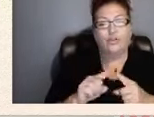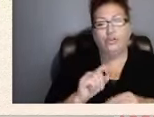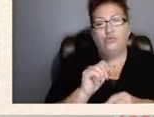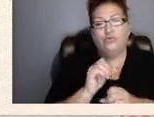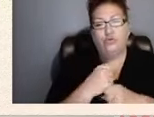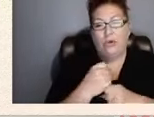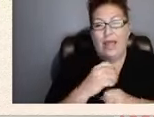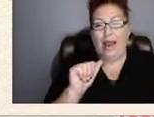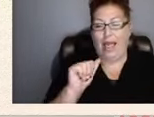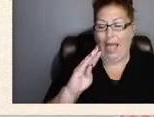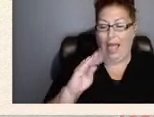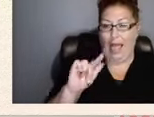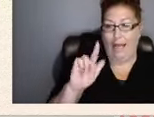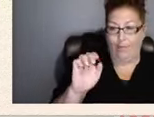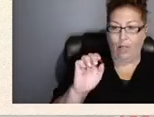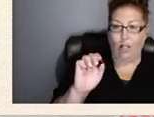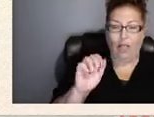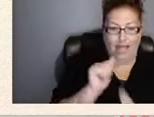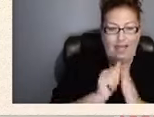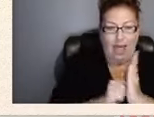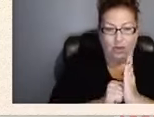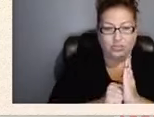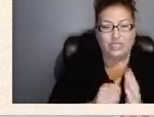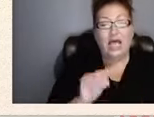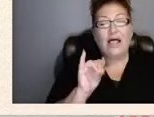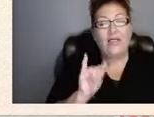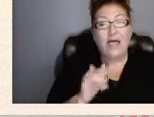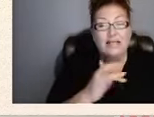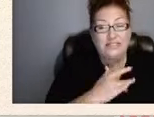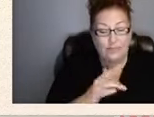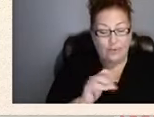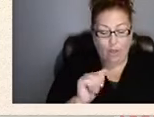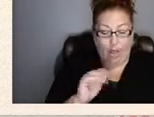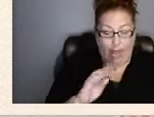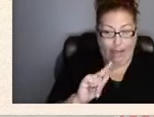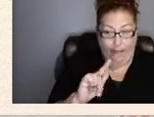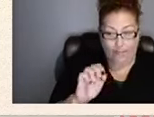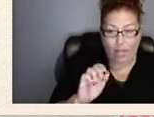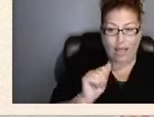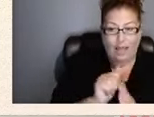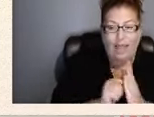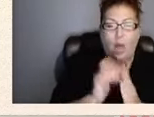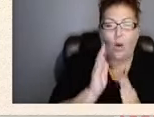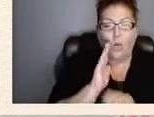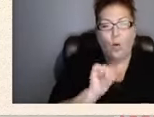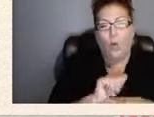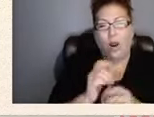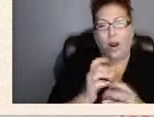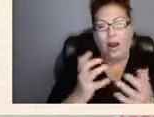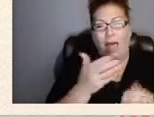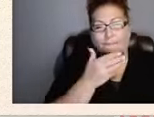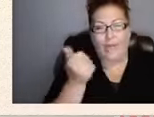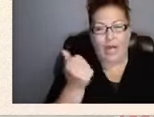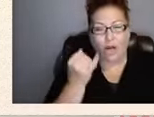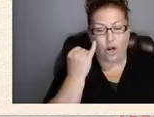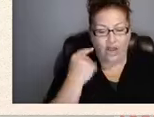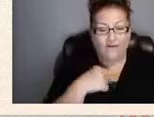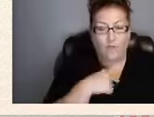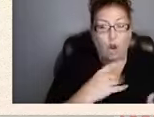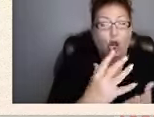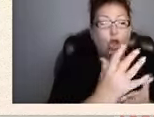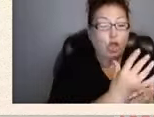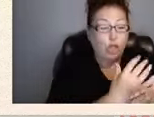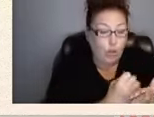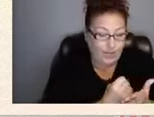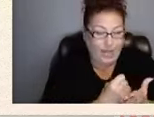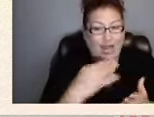accounts. So usually an ABLE account is going to work a lot better if we're accumulating assets from a job.